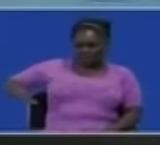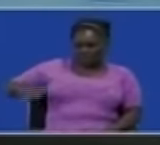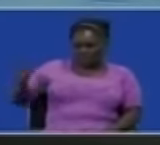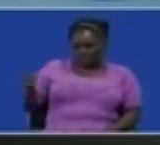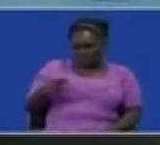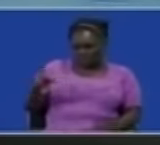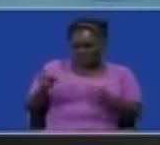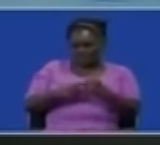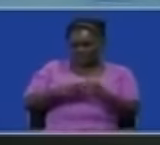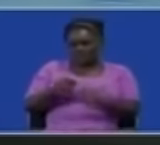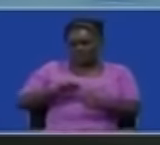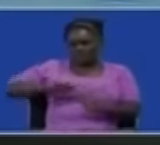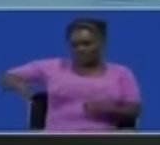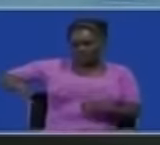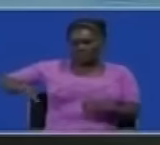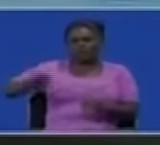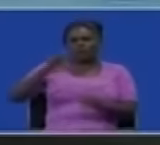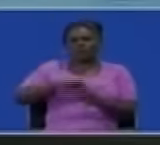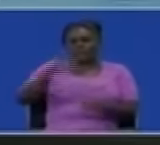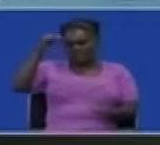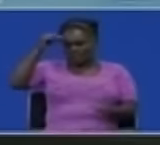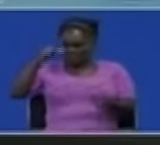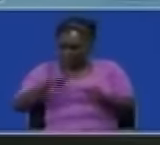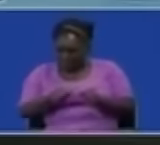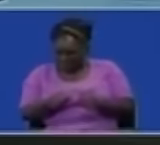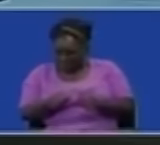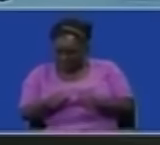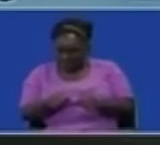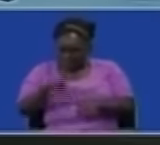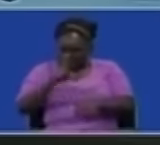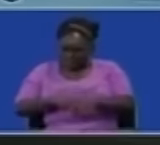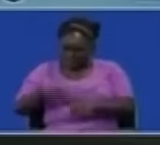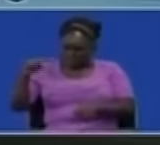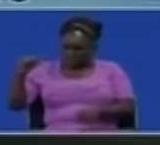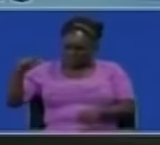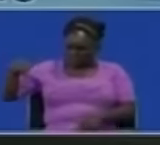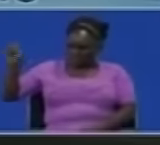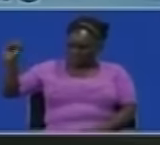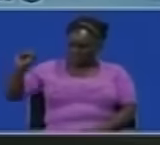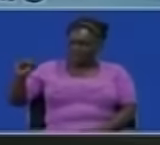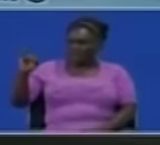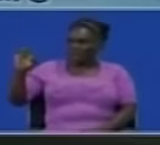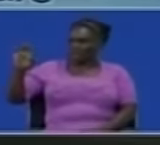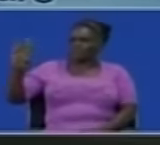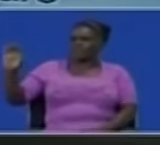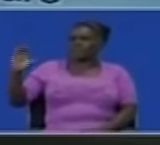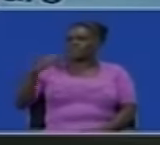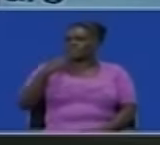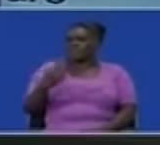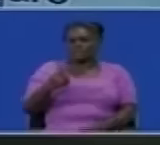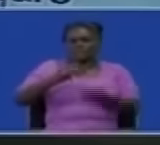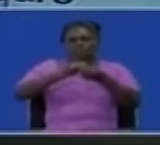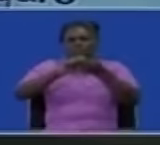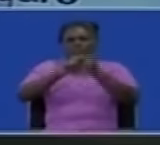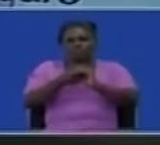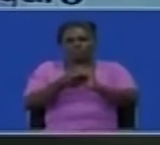to the election. Well, if you recall, during the JPSC hearings, IEBC actually claimed that those amendments